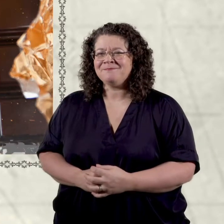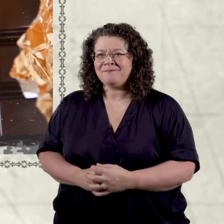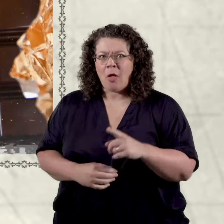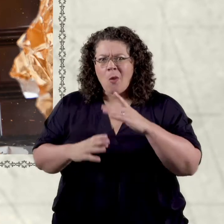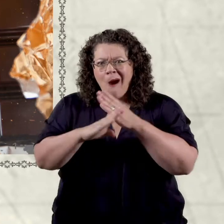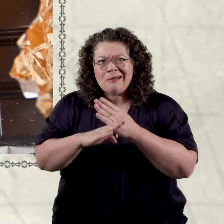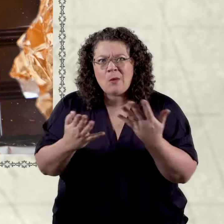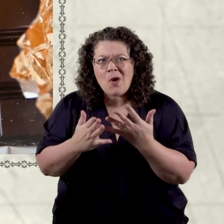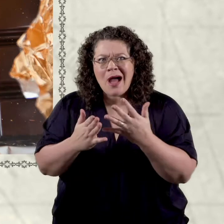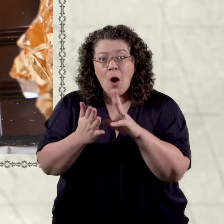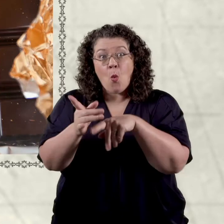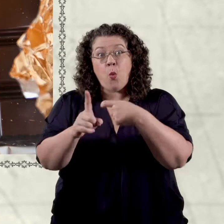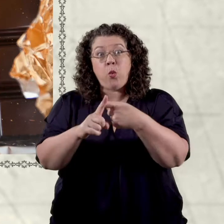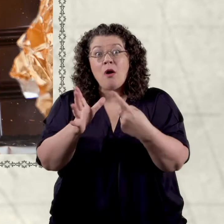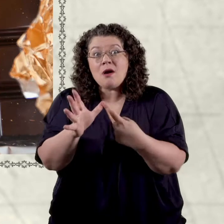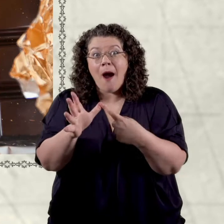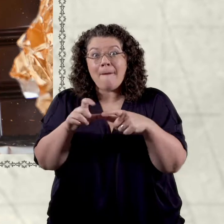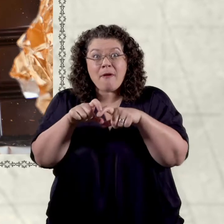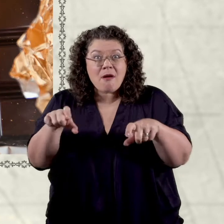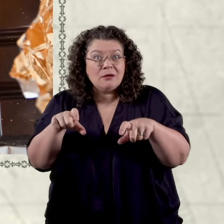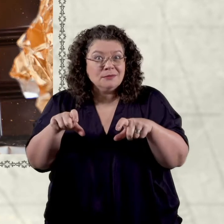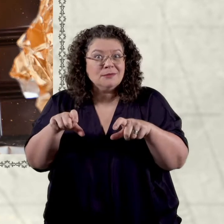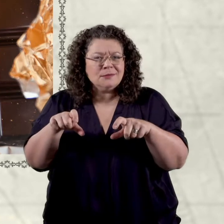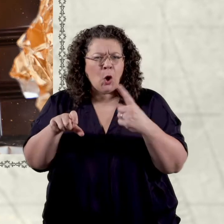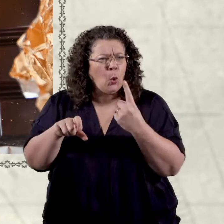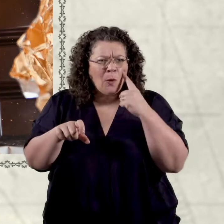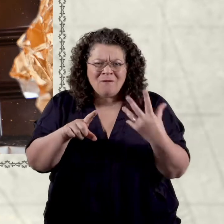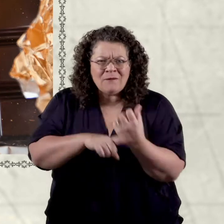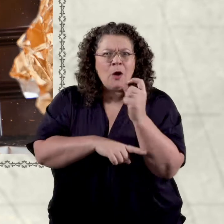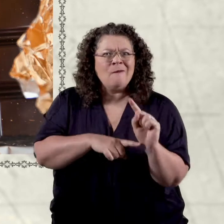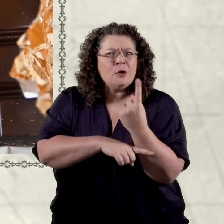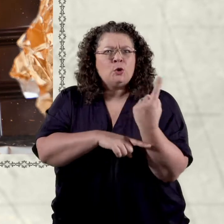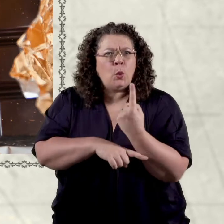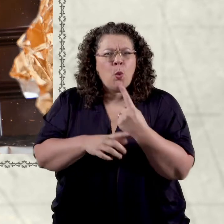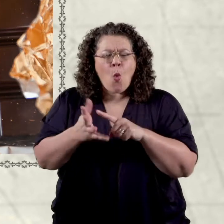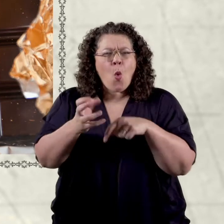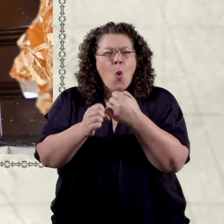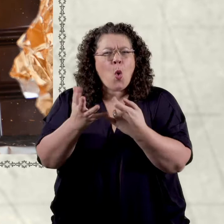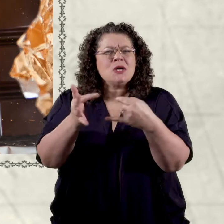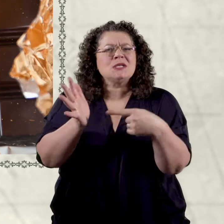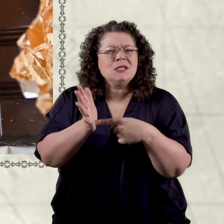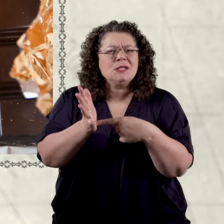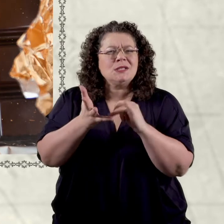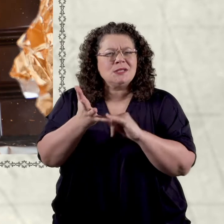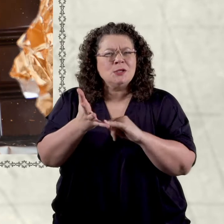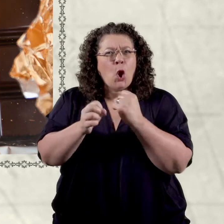hiding in the Wonka bars. And who was first to find one? Augustus